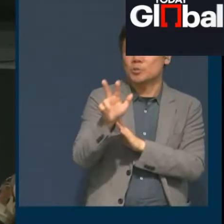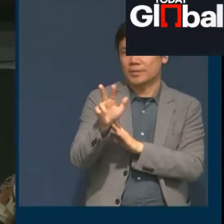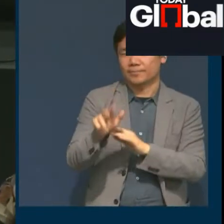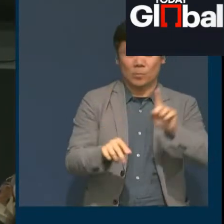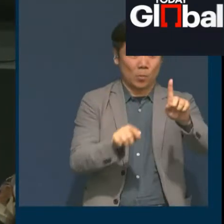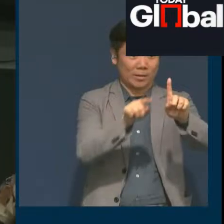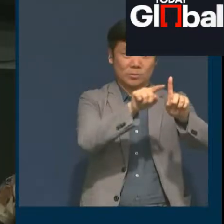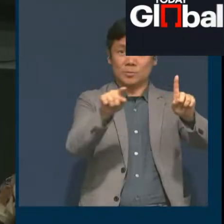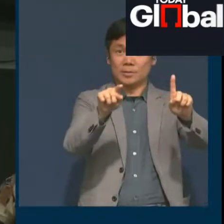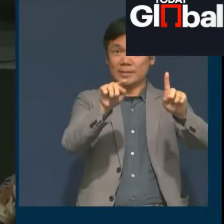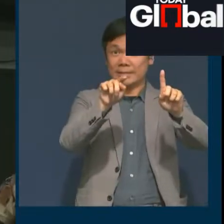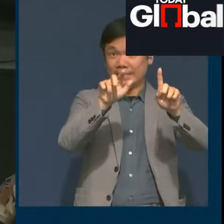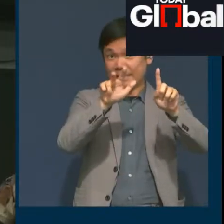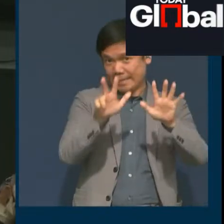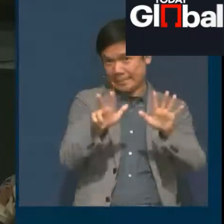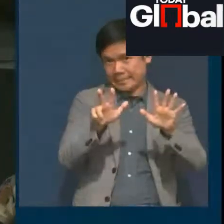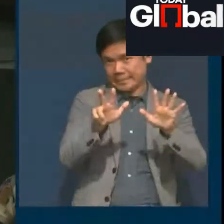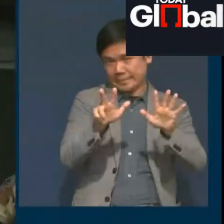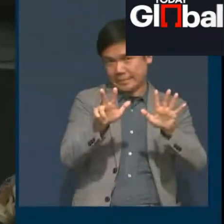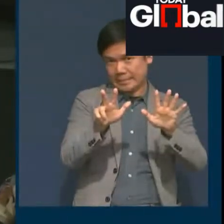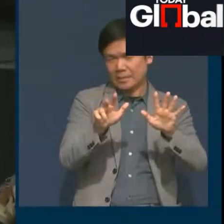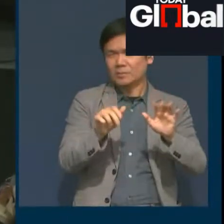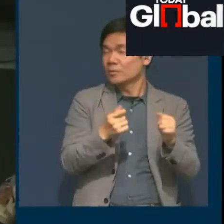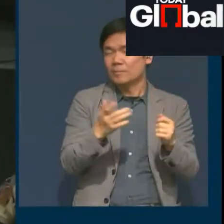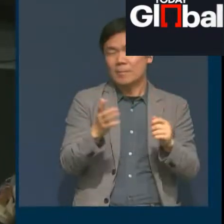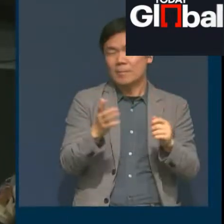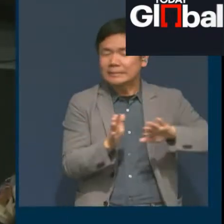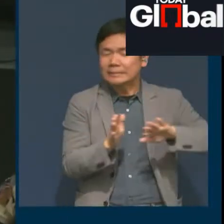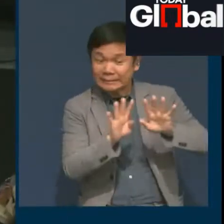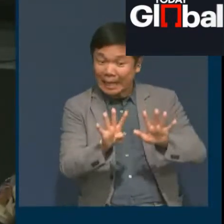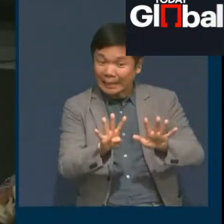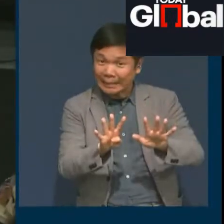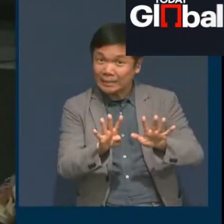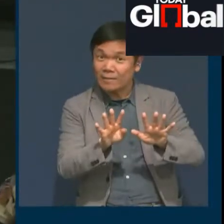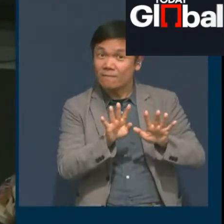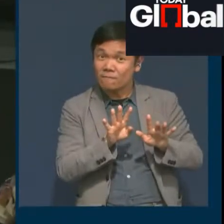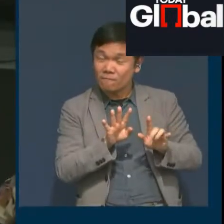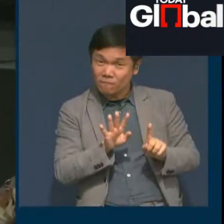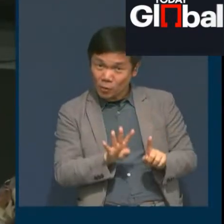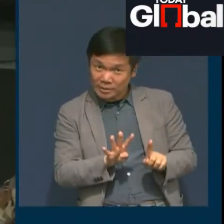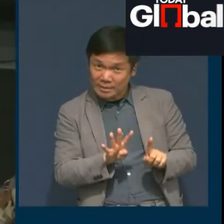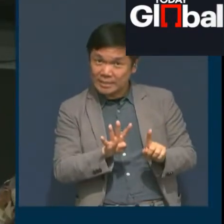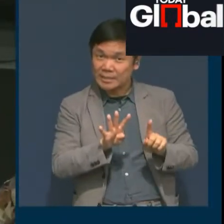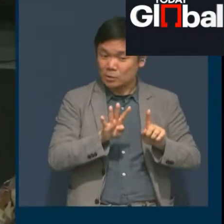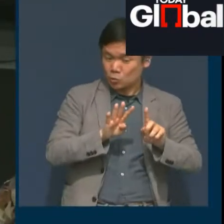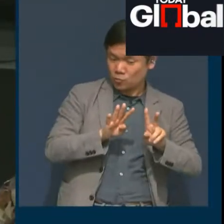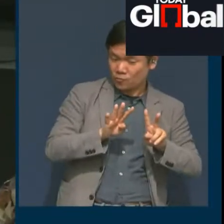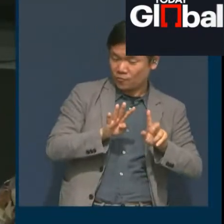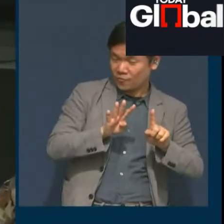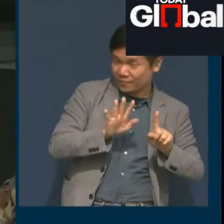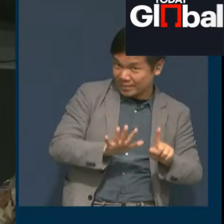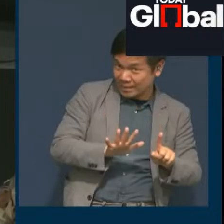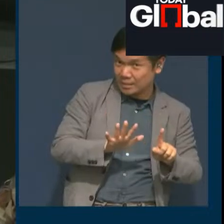Articles 9, 14, Mr. Aliziz, Articles 15, 20, Ms. Gamil,